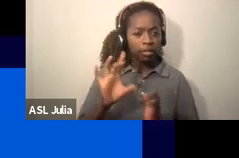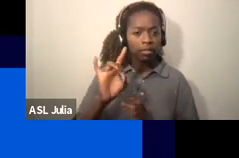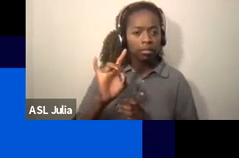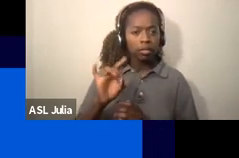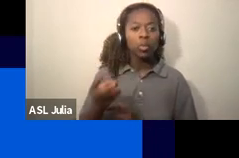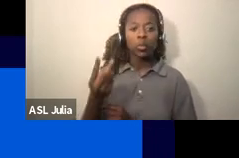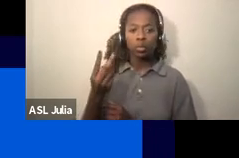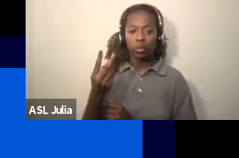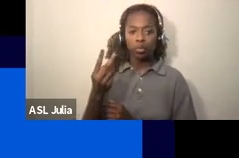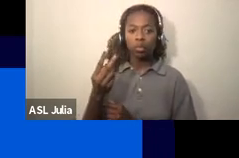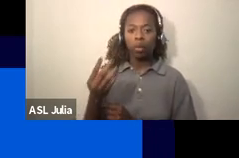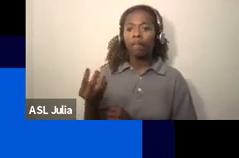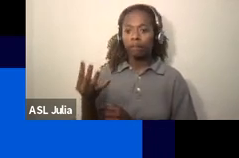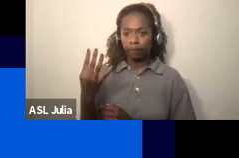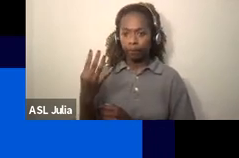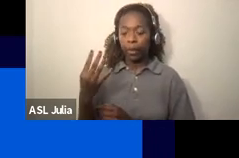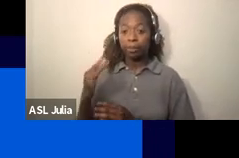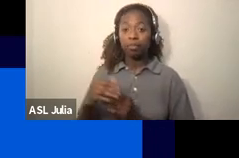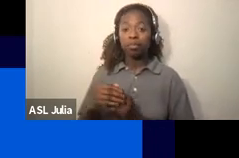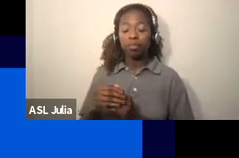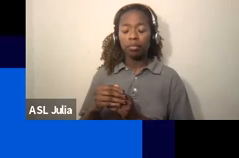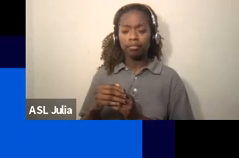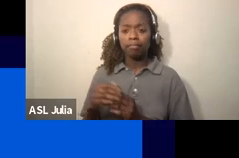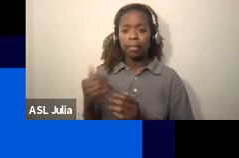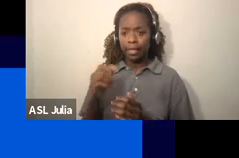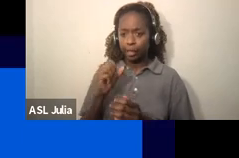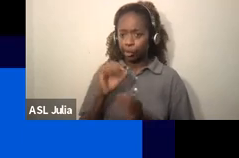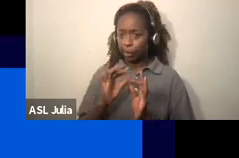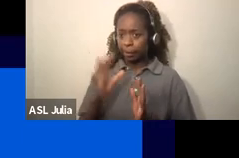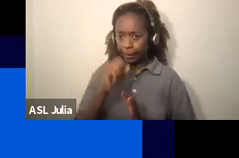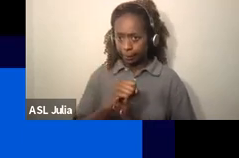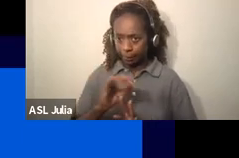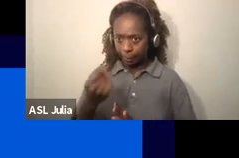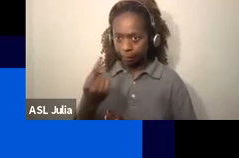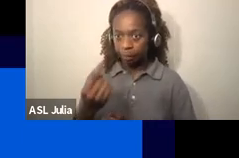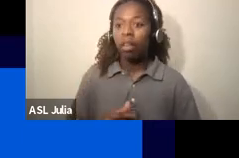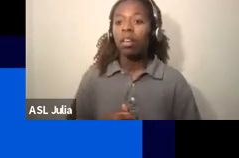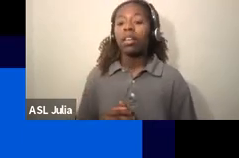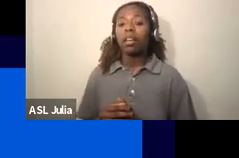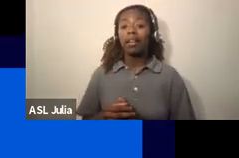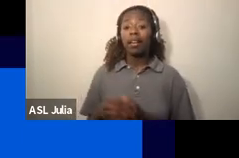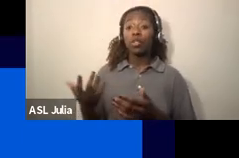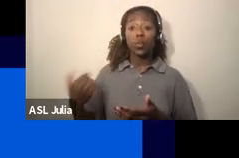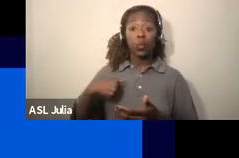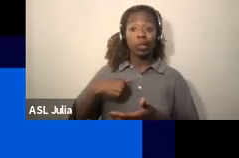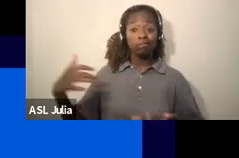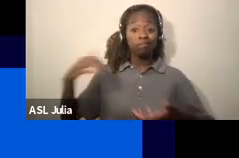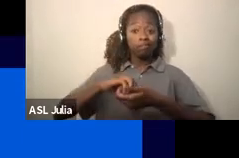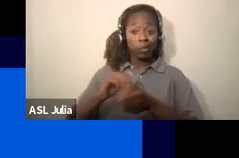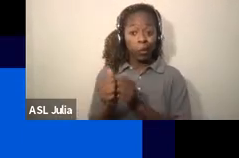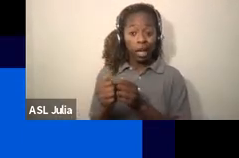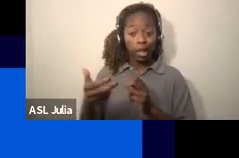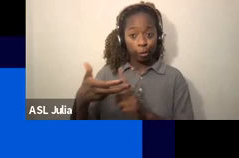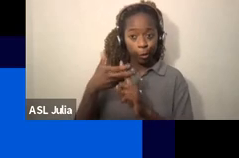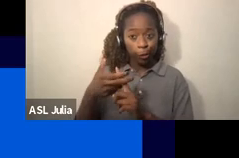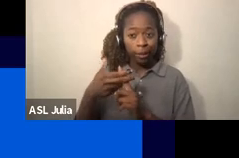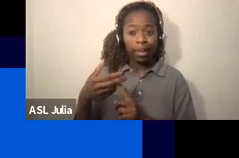mentor for these new roles and as a liaison with a certified institution in partnership with a recruitment cultivation and